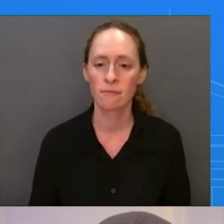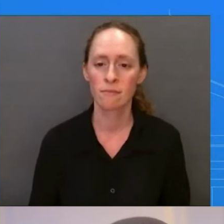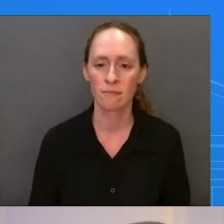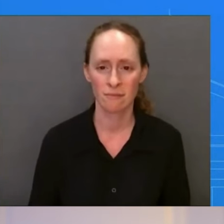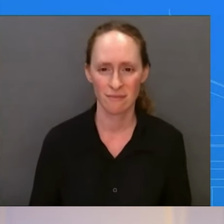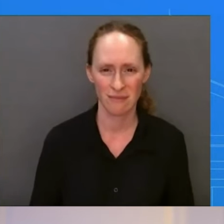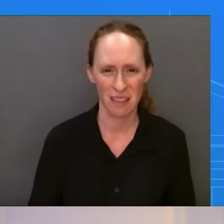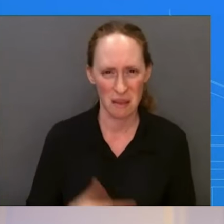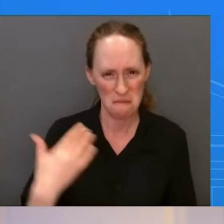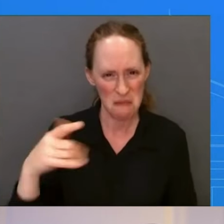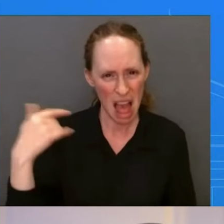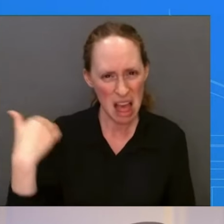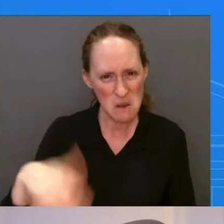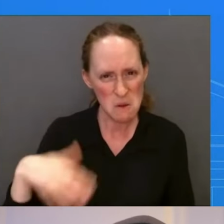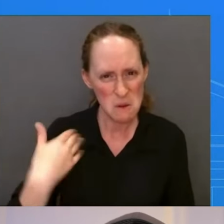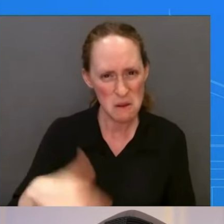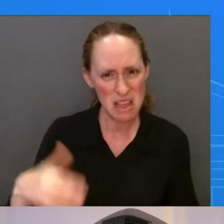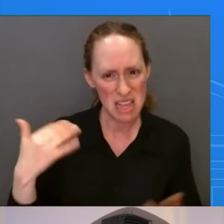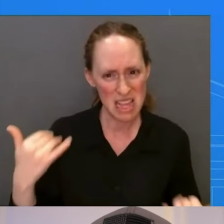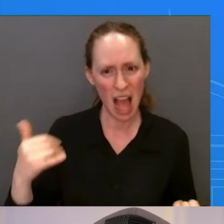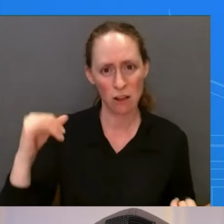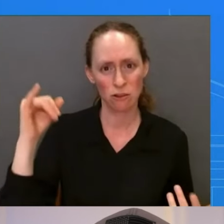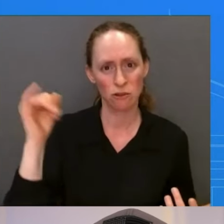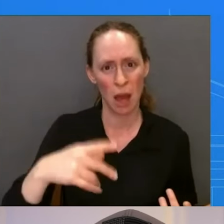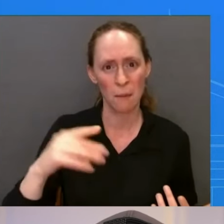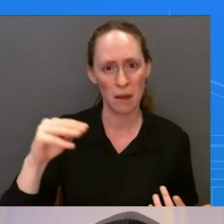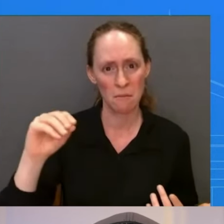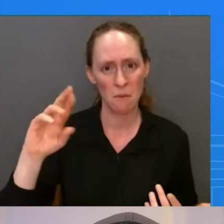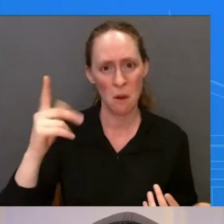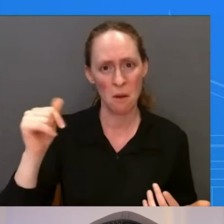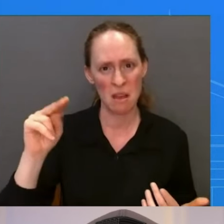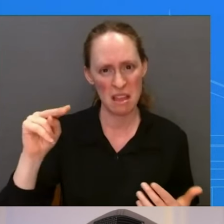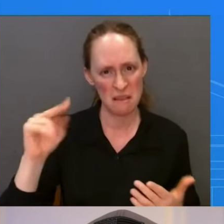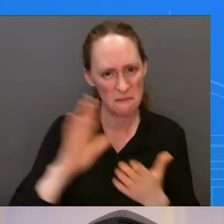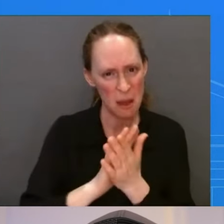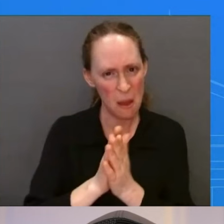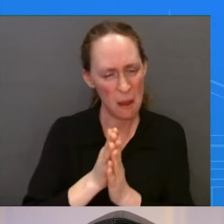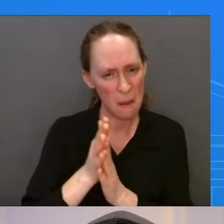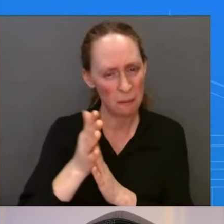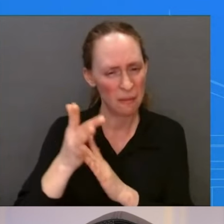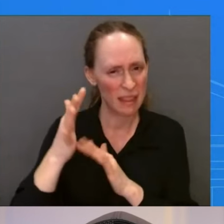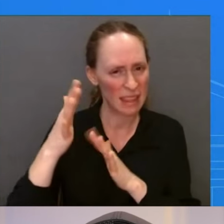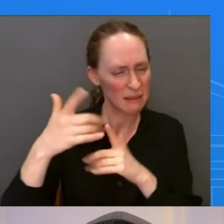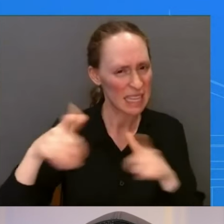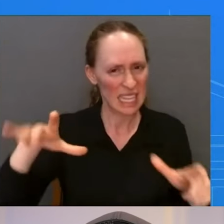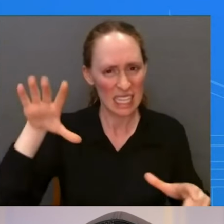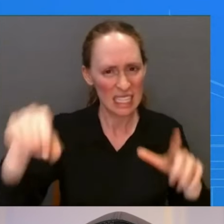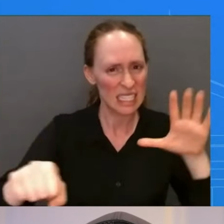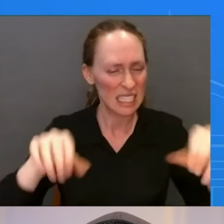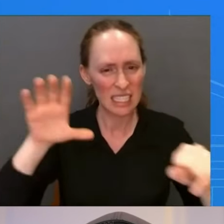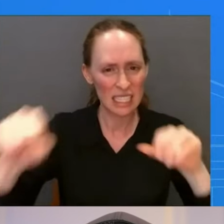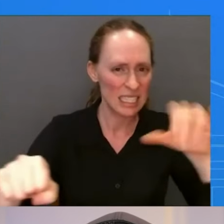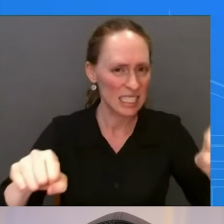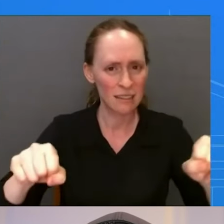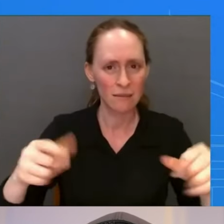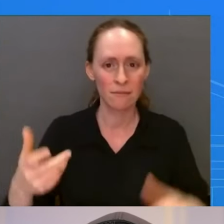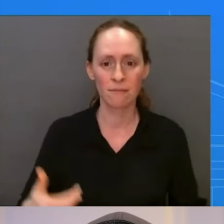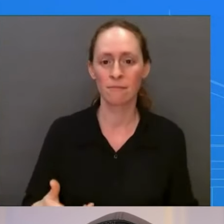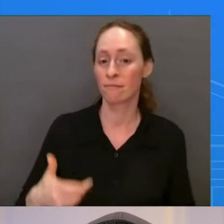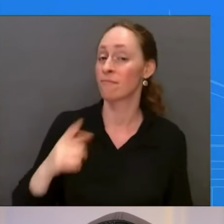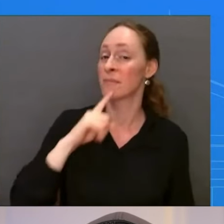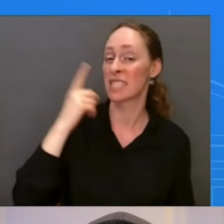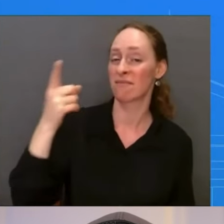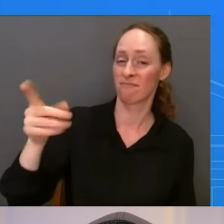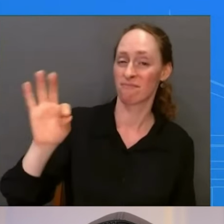FDI process, as I just mentioned. This is something that they are in charge of, and they are the ones who decide on the bids and the sales. What